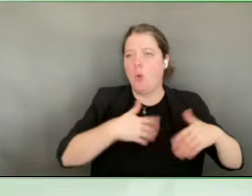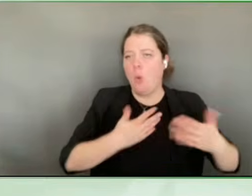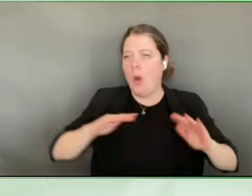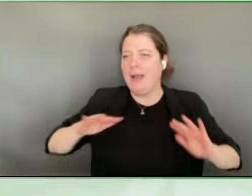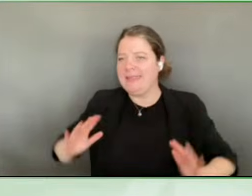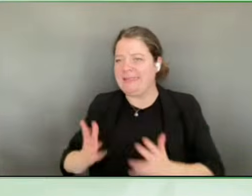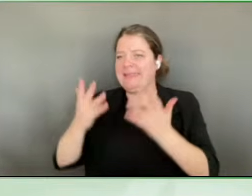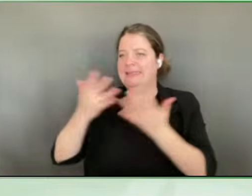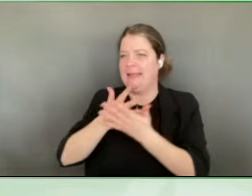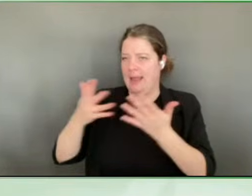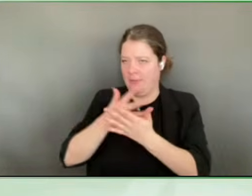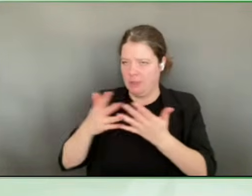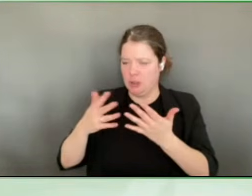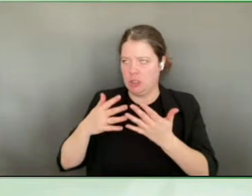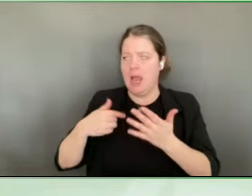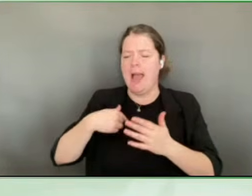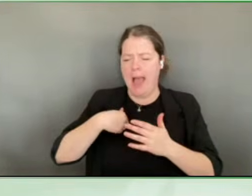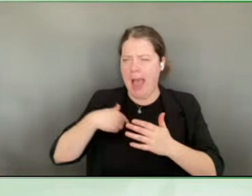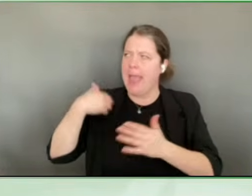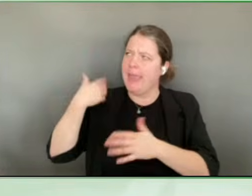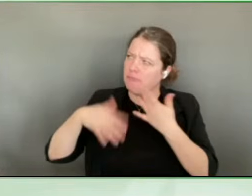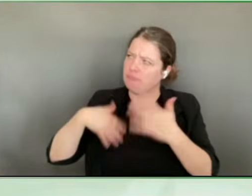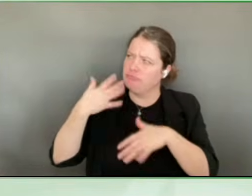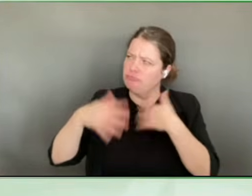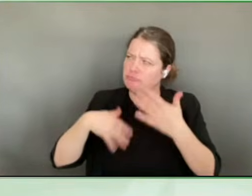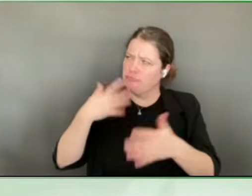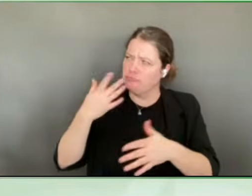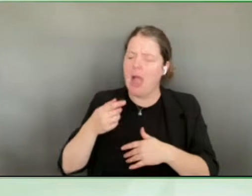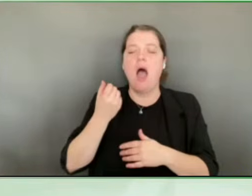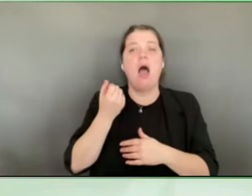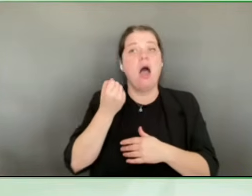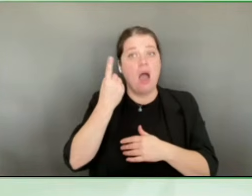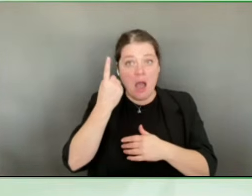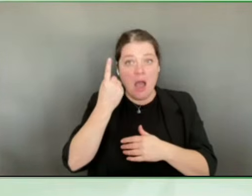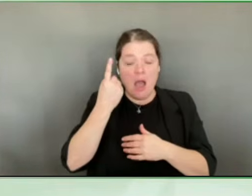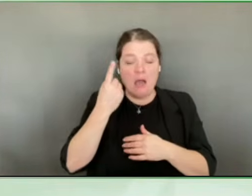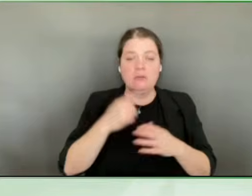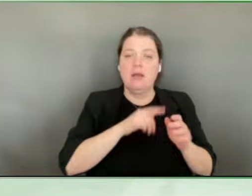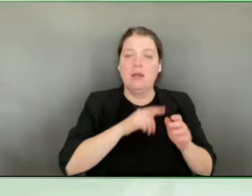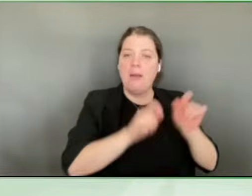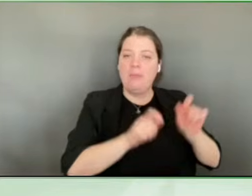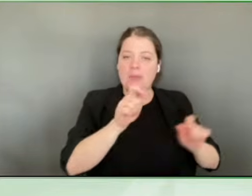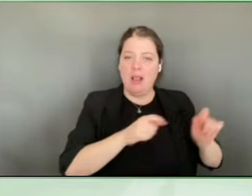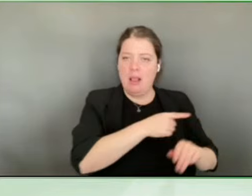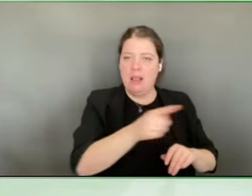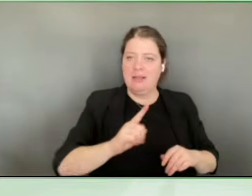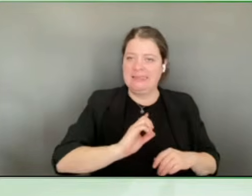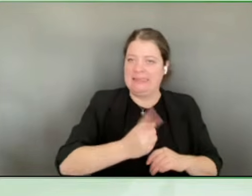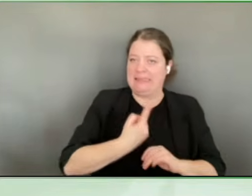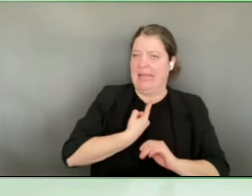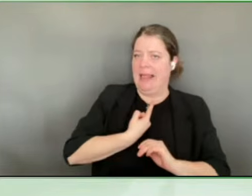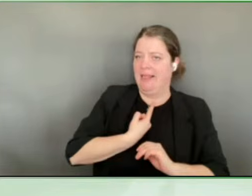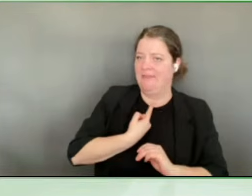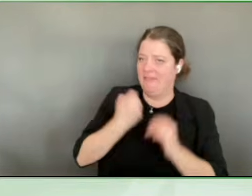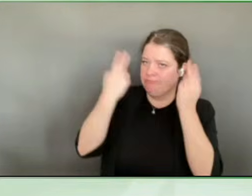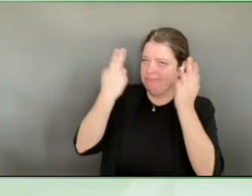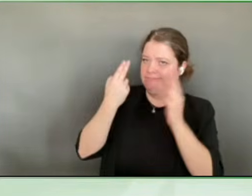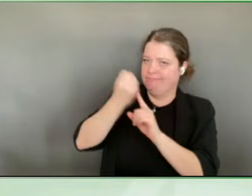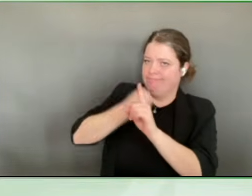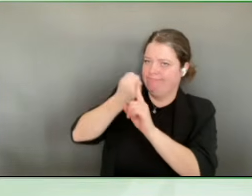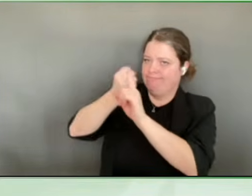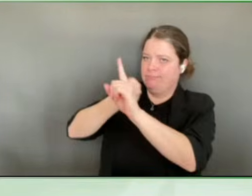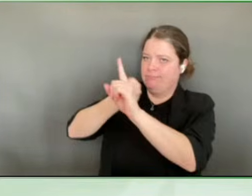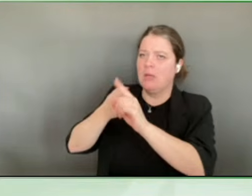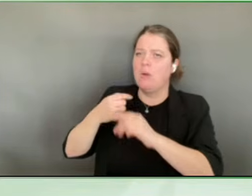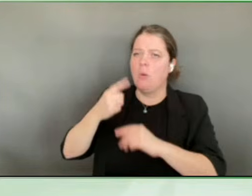self-advocates was that sometimes we assume too much of people that they already know, and then we